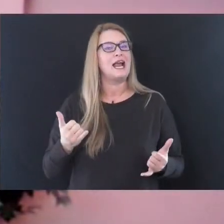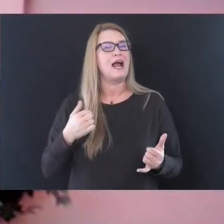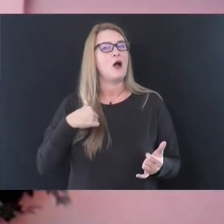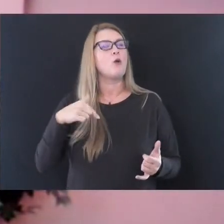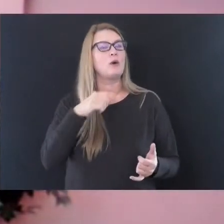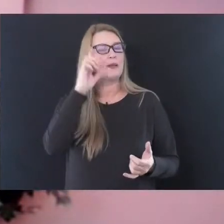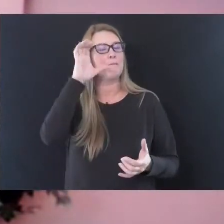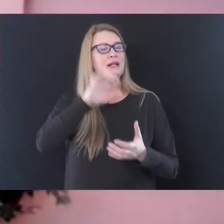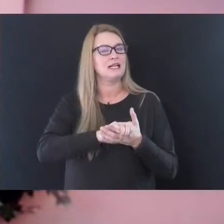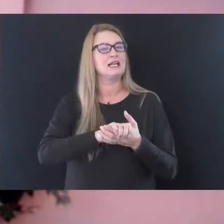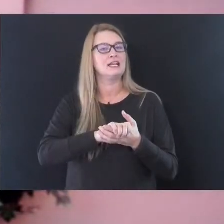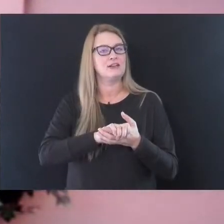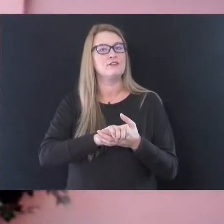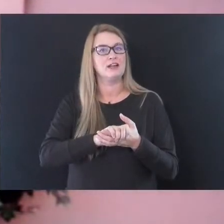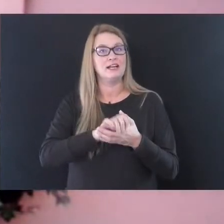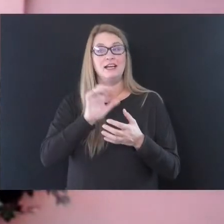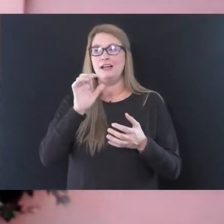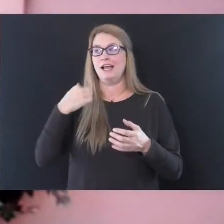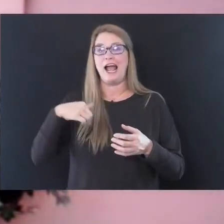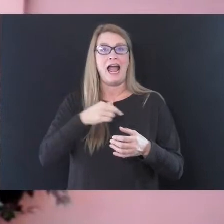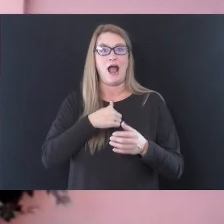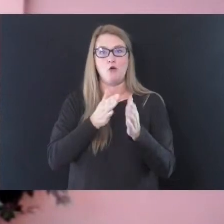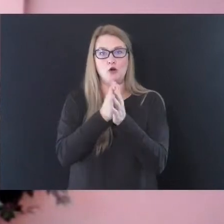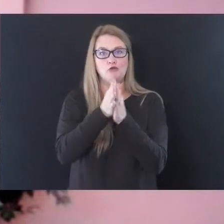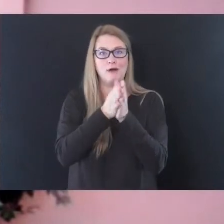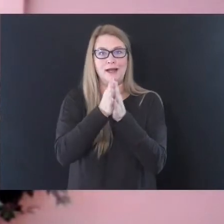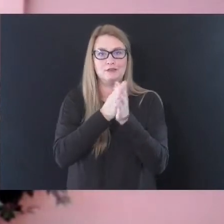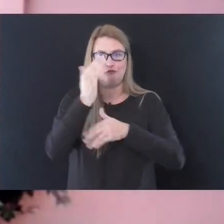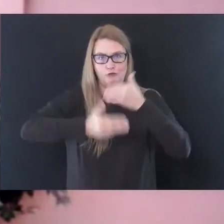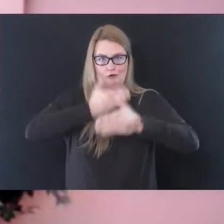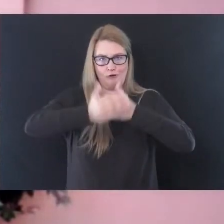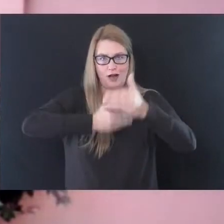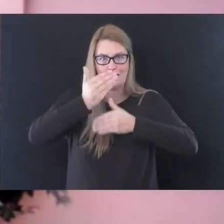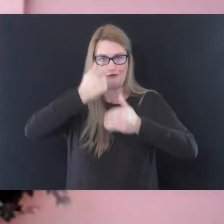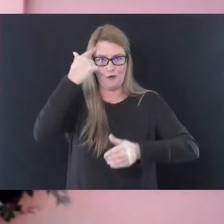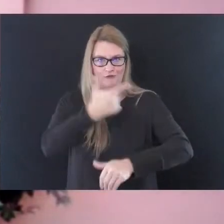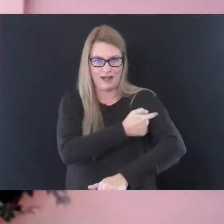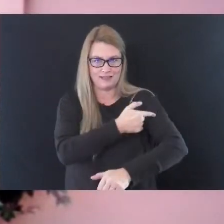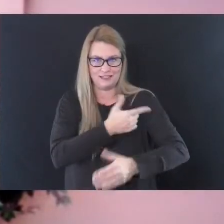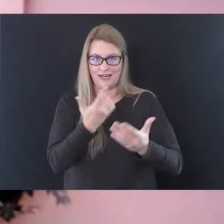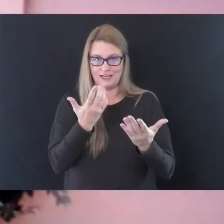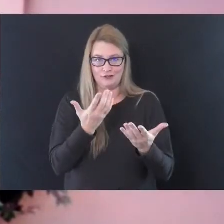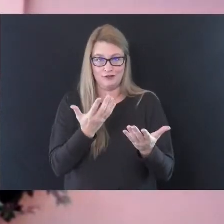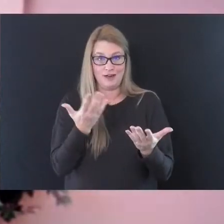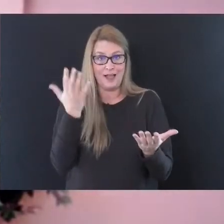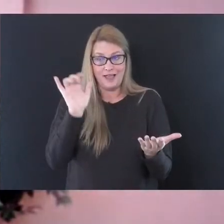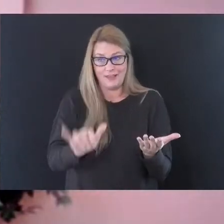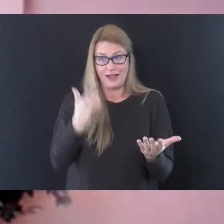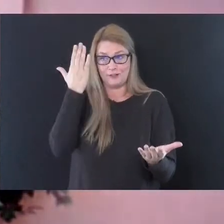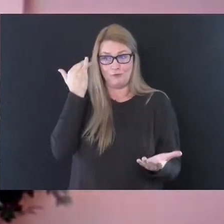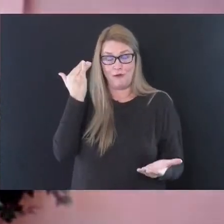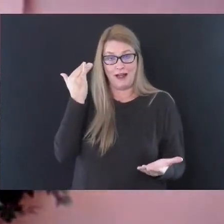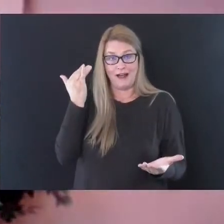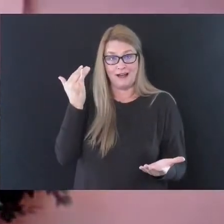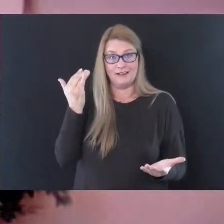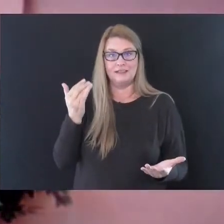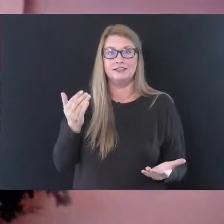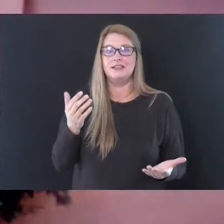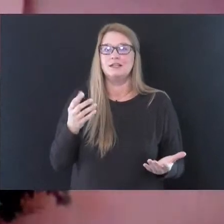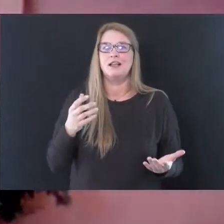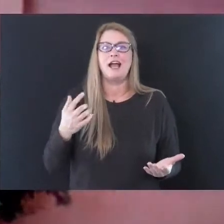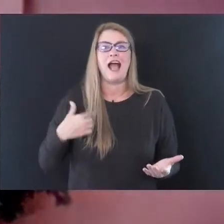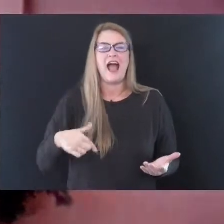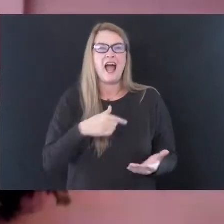directly related to the aggressive vaccination that we've done in West Virginia, and also the strategy. Because remember,